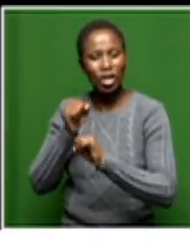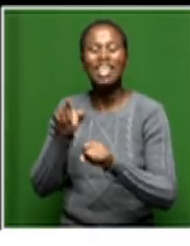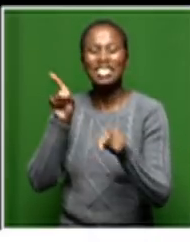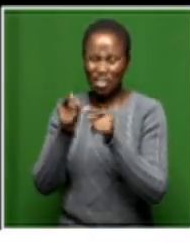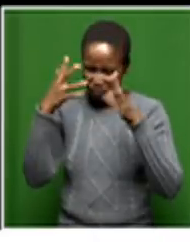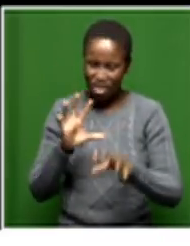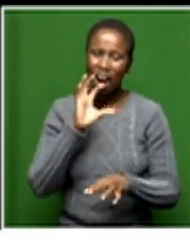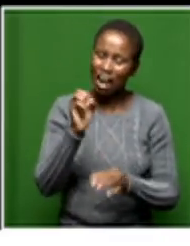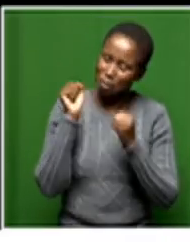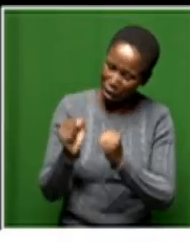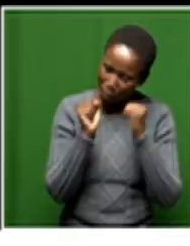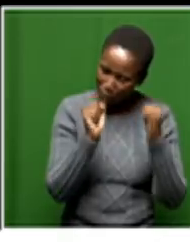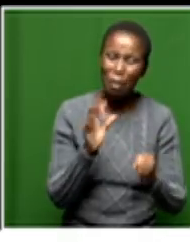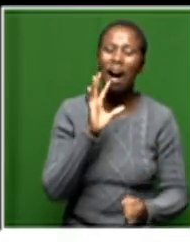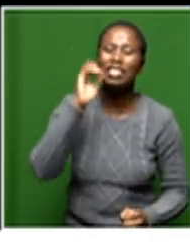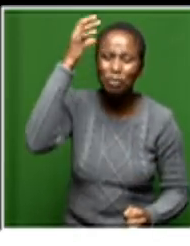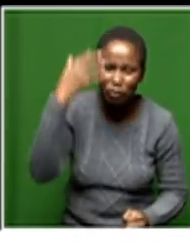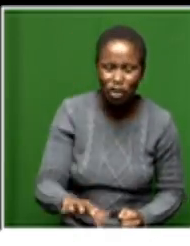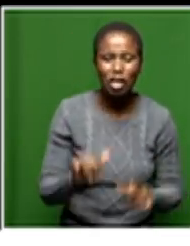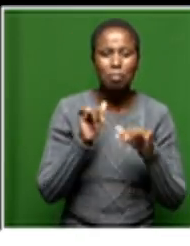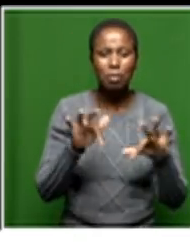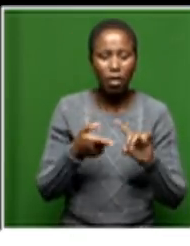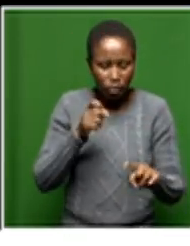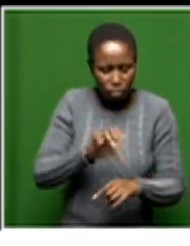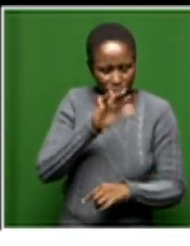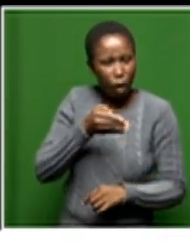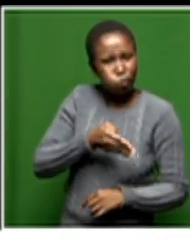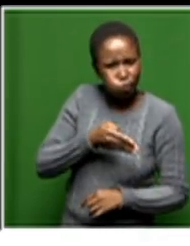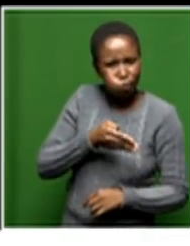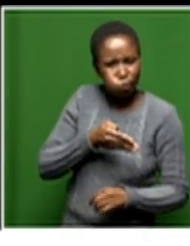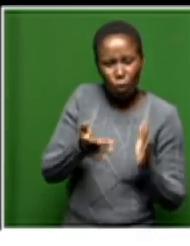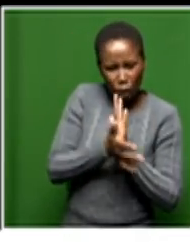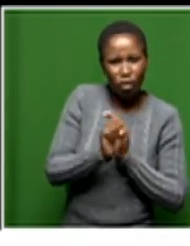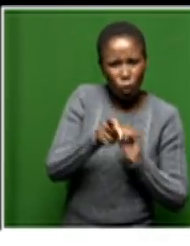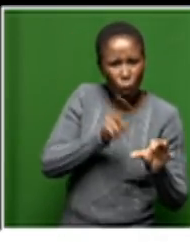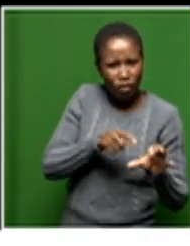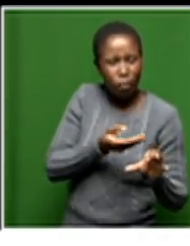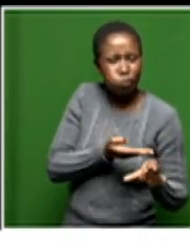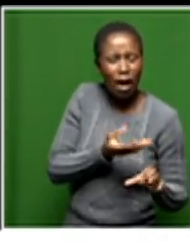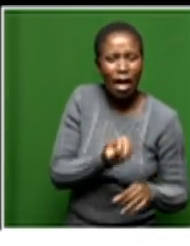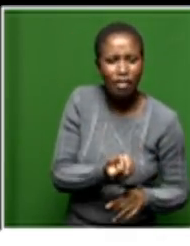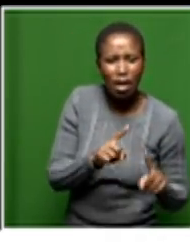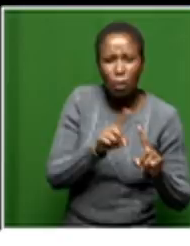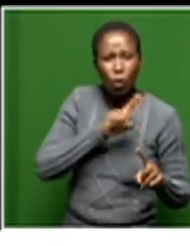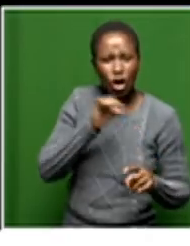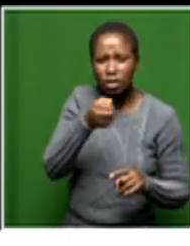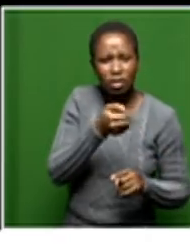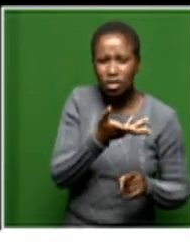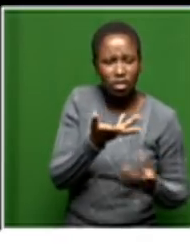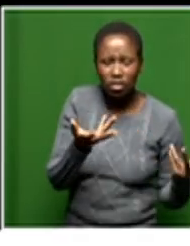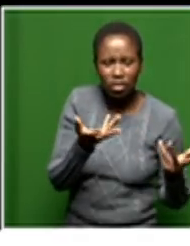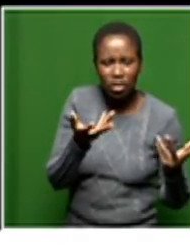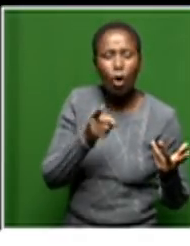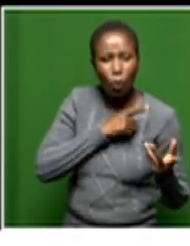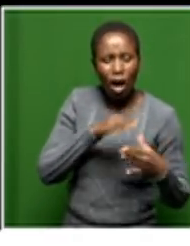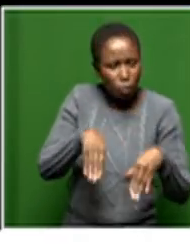have unemployed graduates in this country. Some of them are engineers. For the 27 years this government in